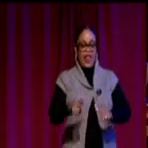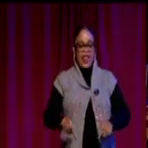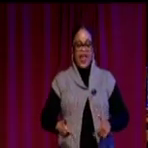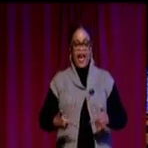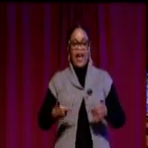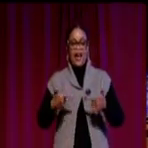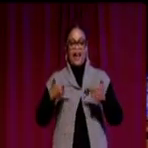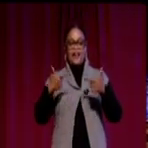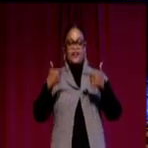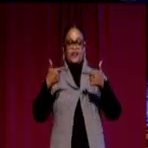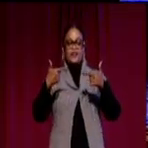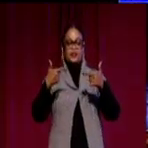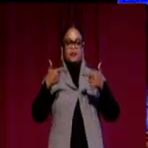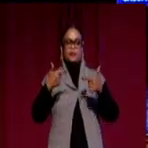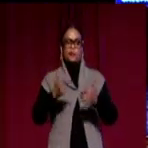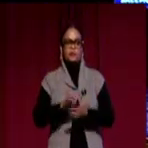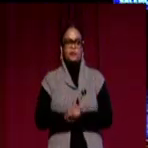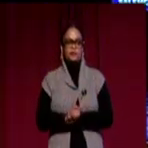Alive.